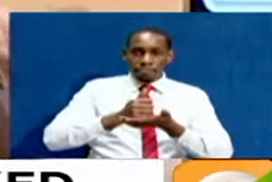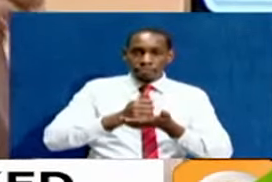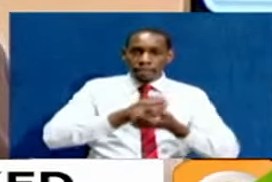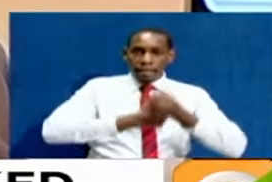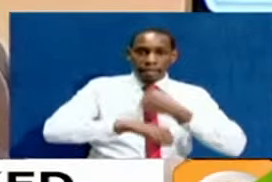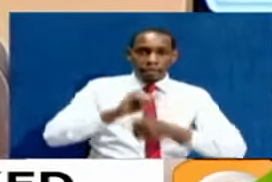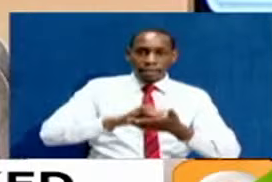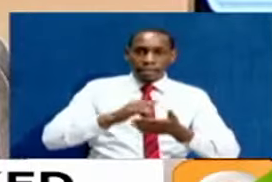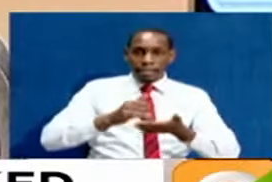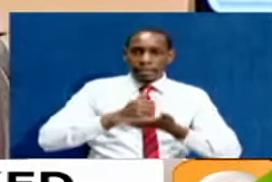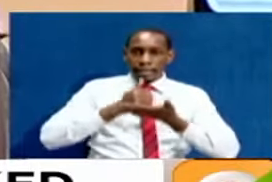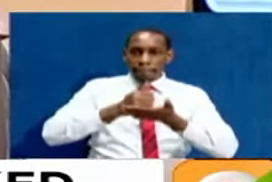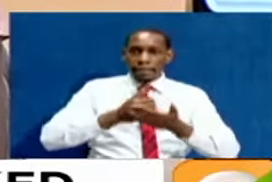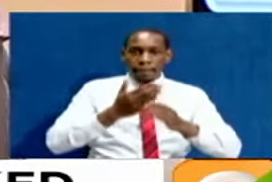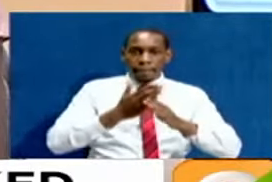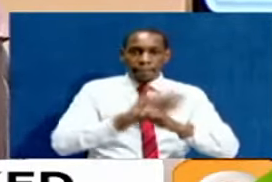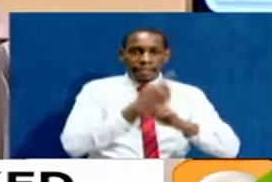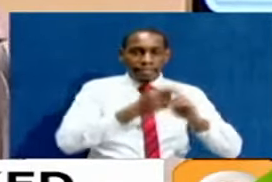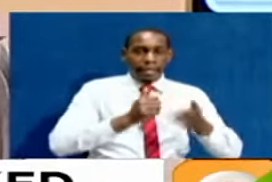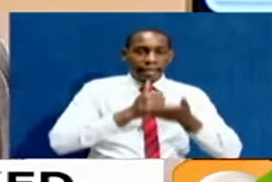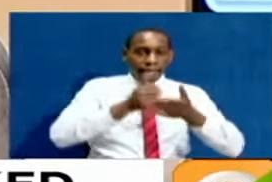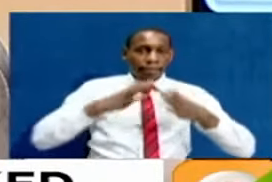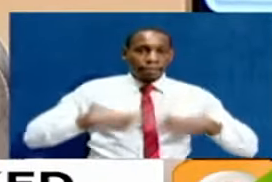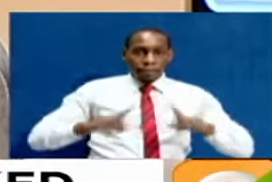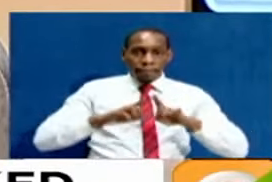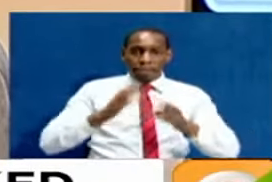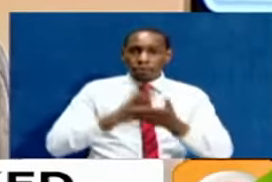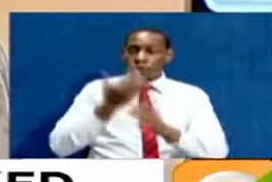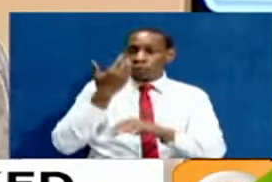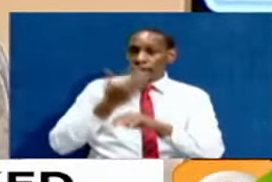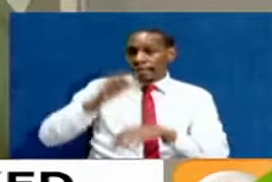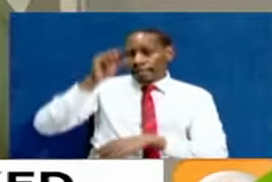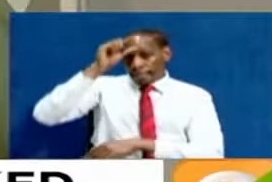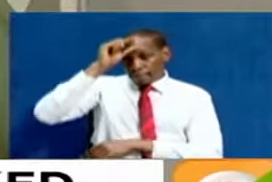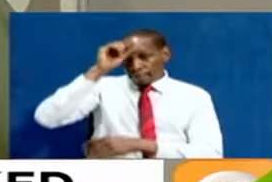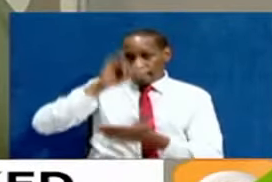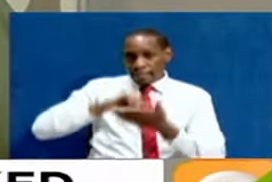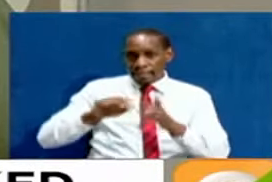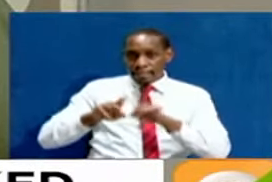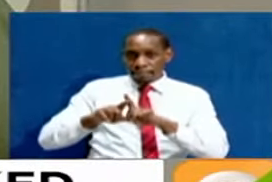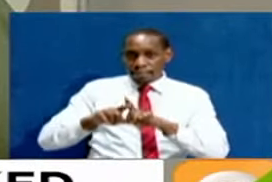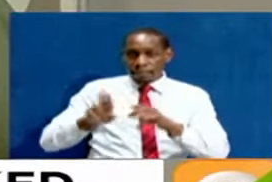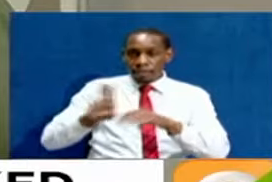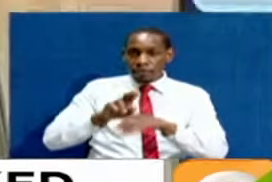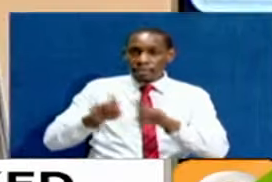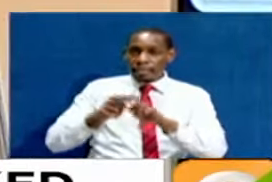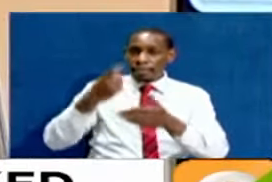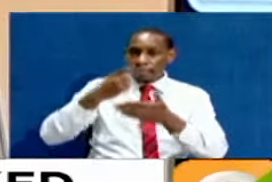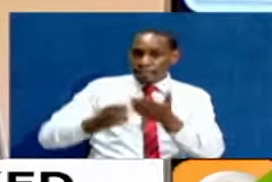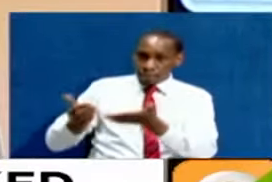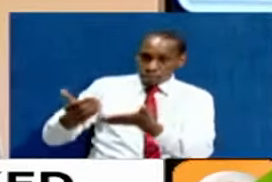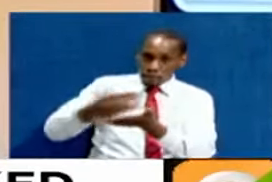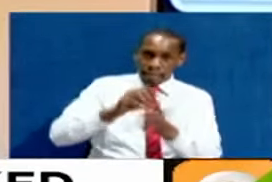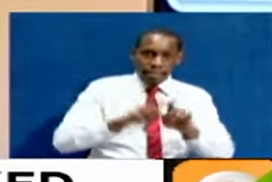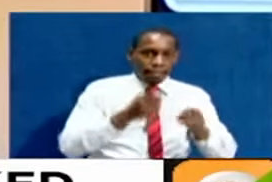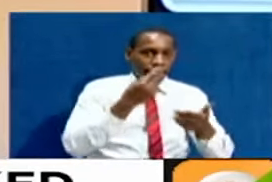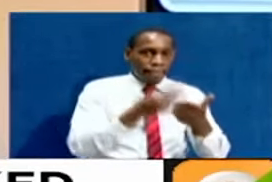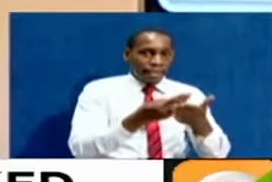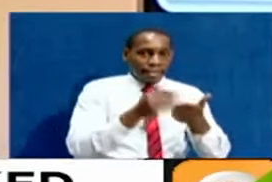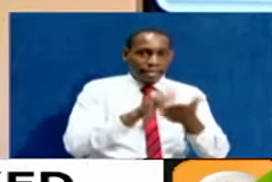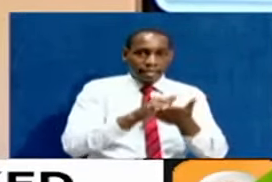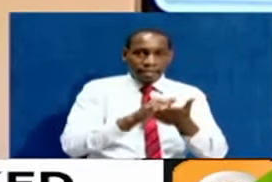really helpful to Mwananchi, but they were still difficult for government, which then uses the very same taxes, the very same money